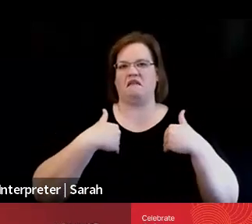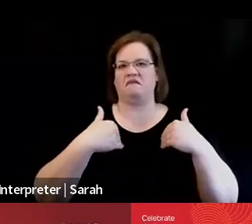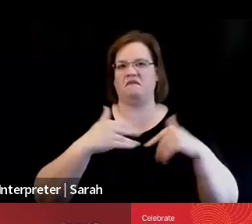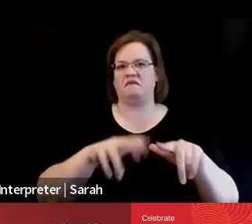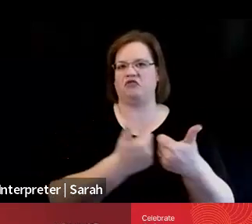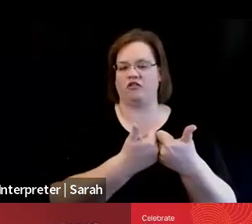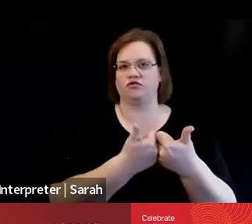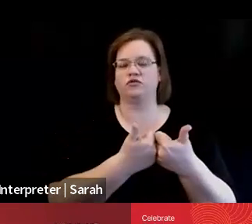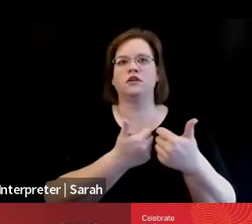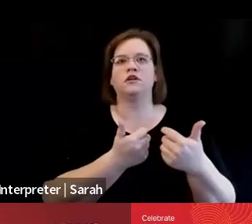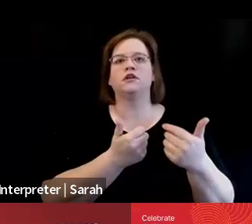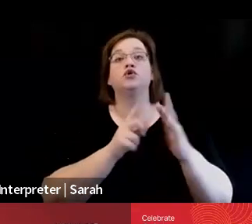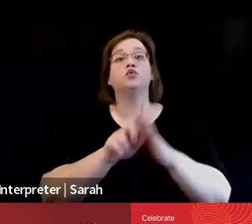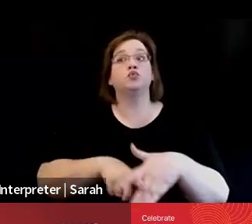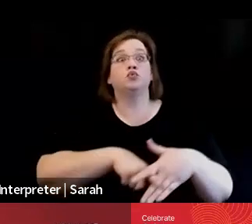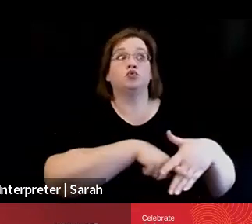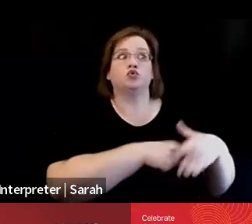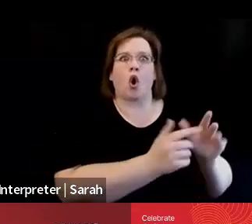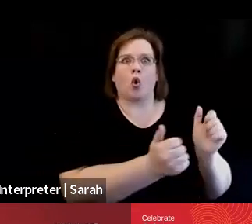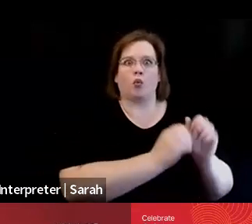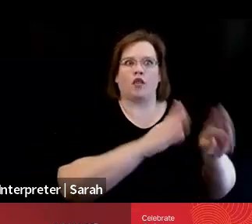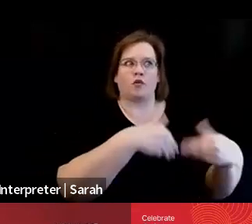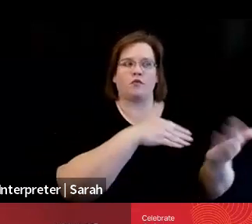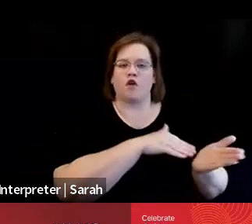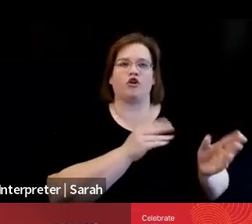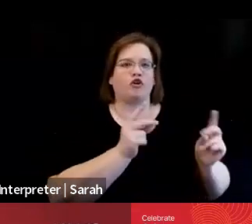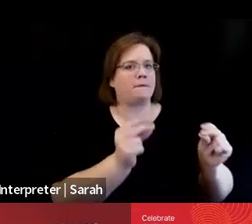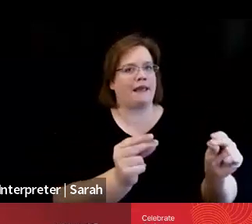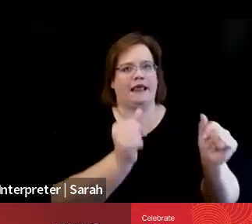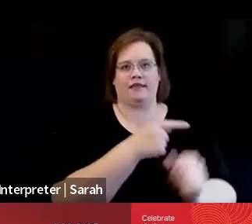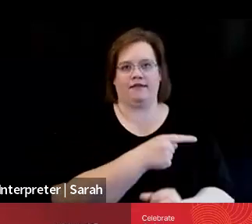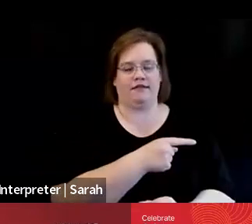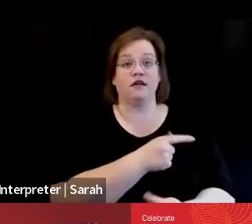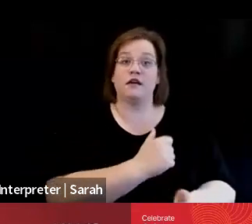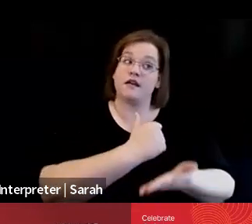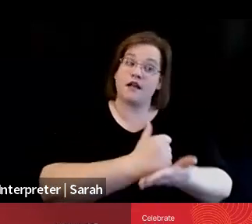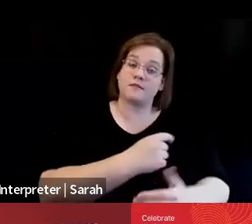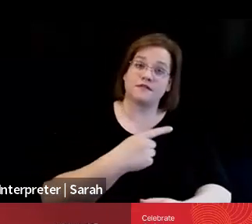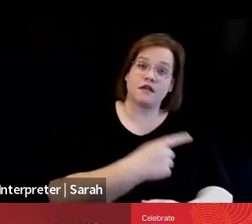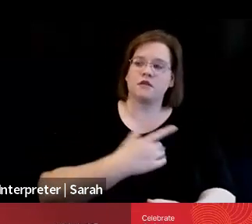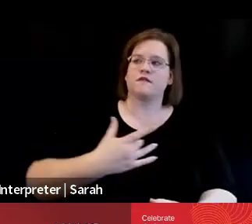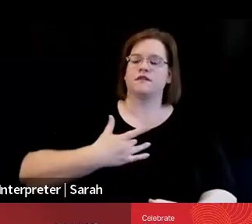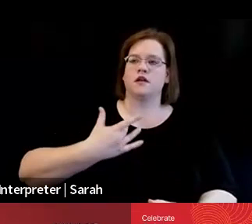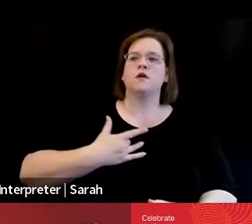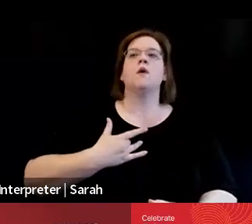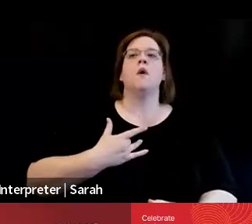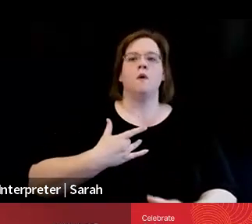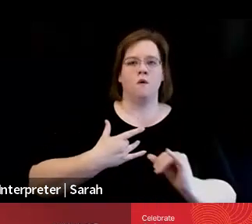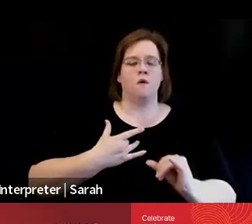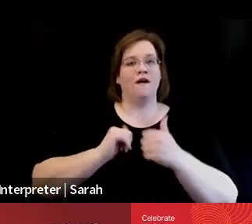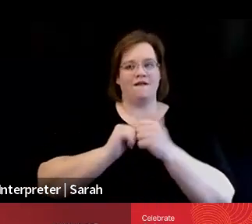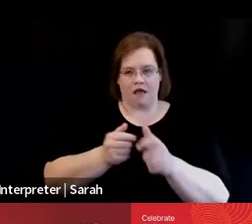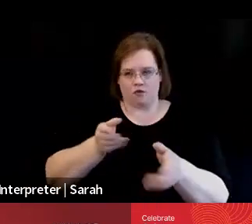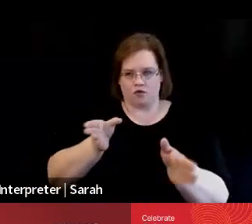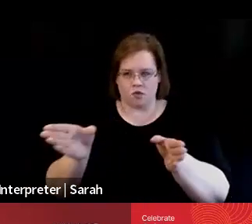start off with the provider almost immediately when you walk in the room, because then that helps the provider kind of get a sense of how to negotiate